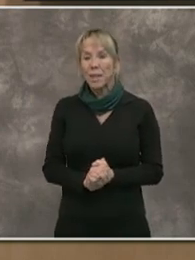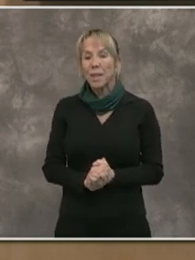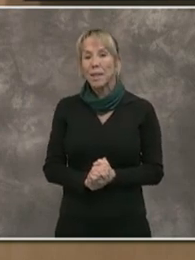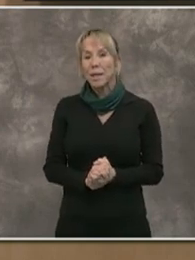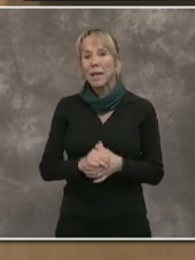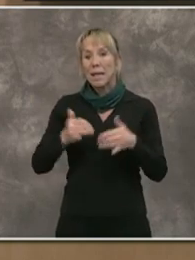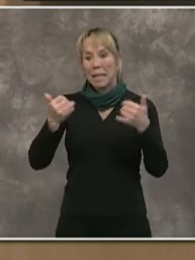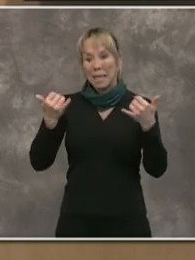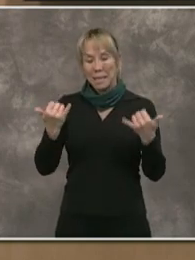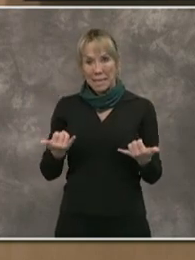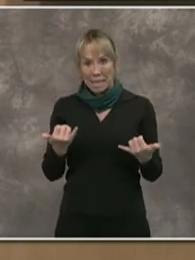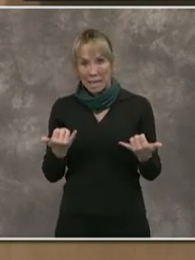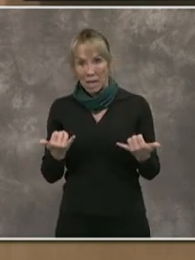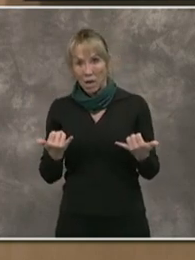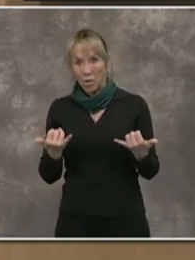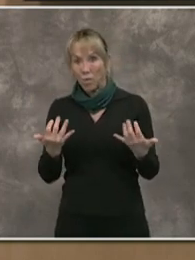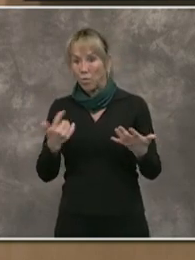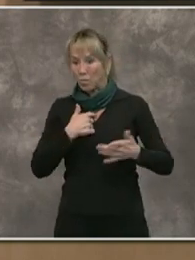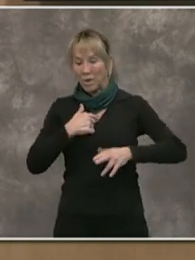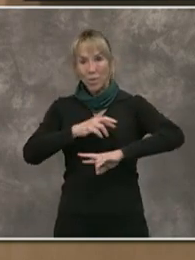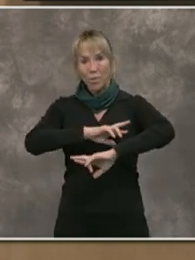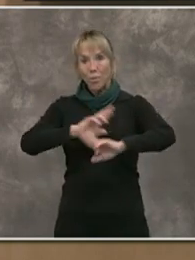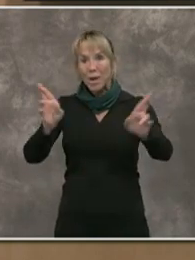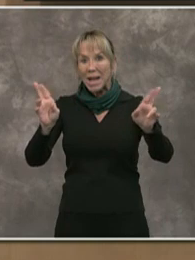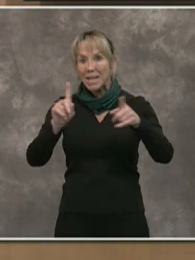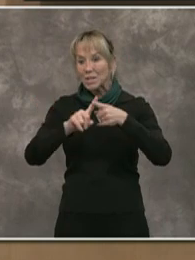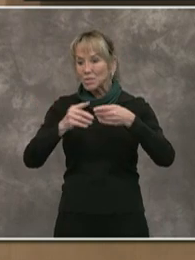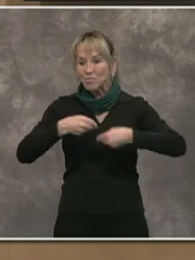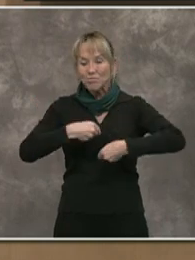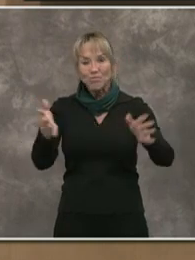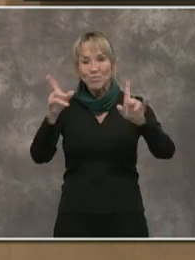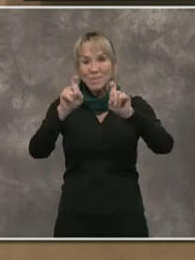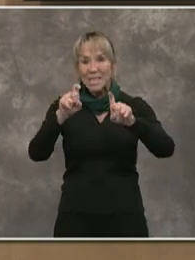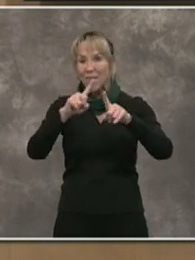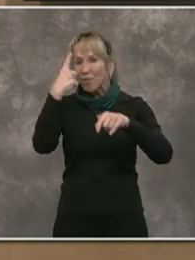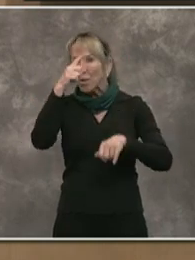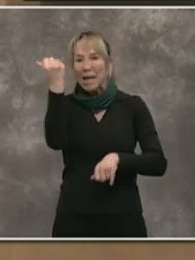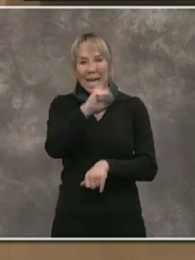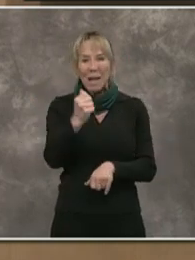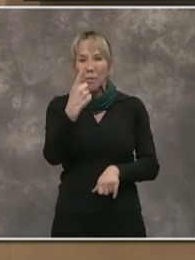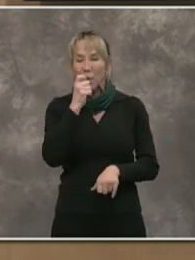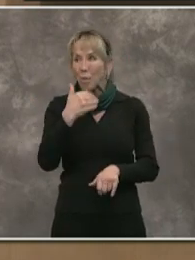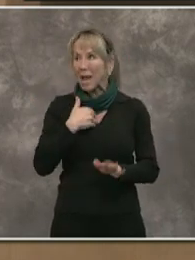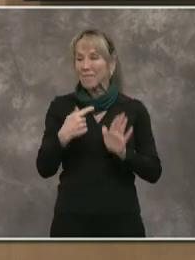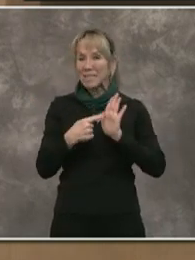point where anyone who has symptoms should be getting